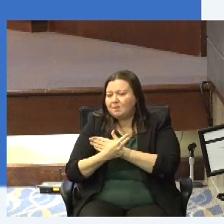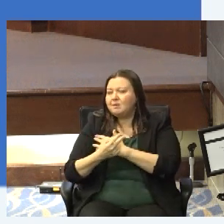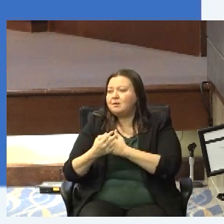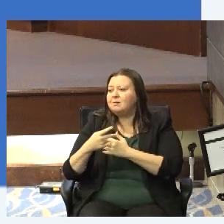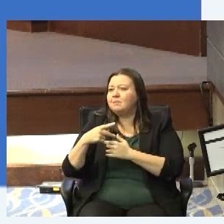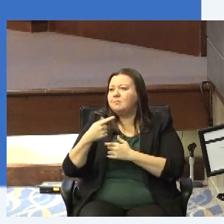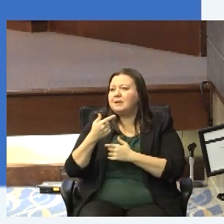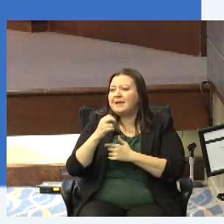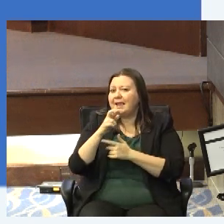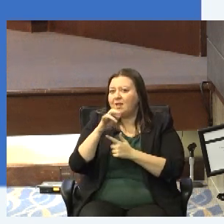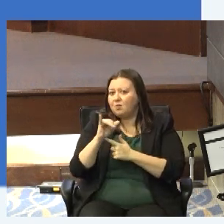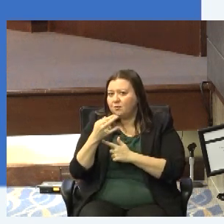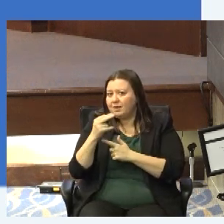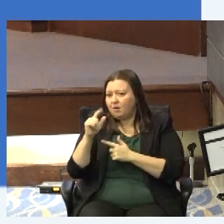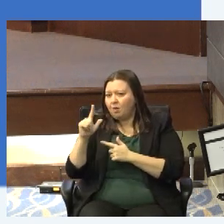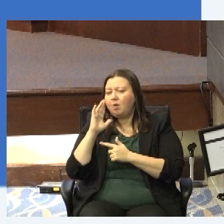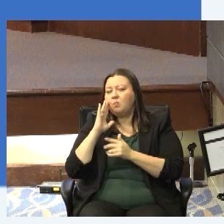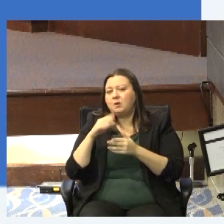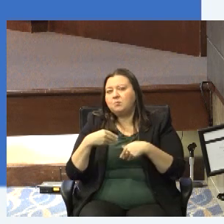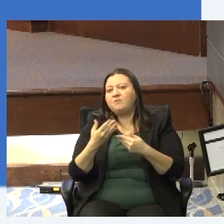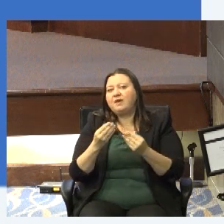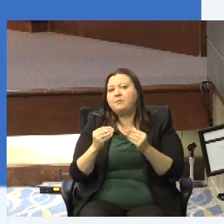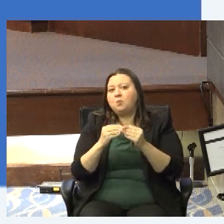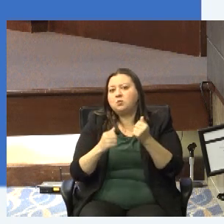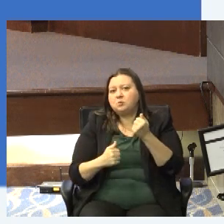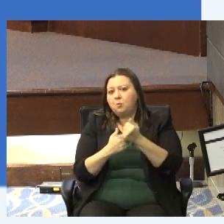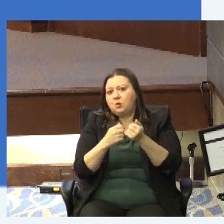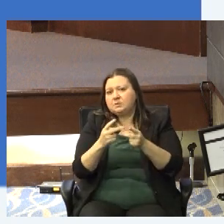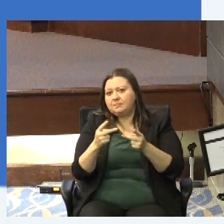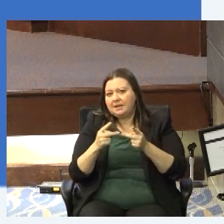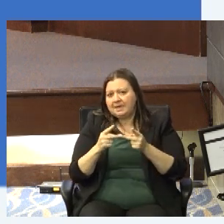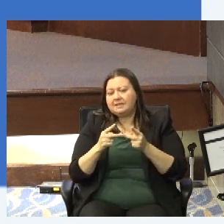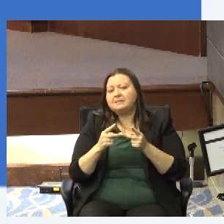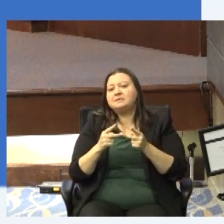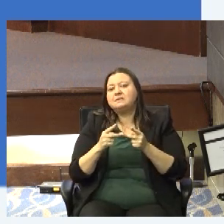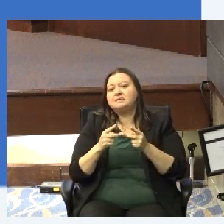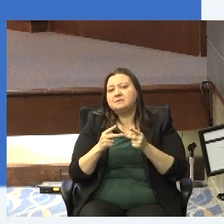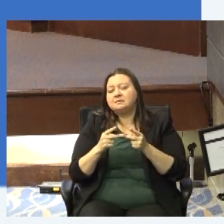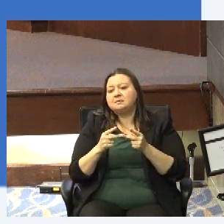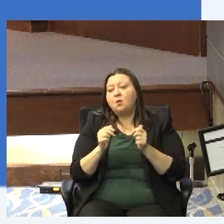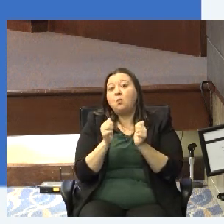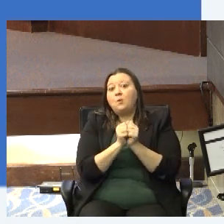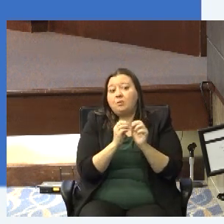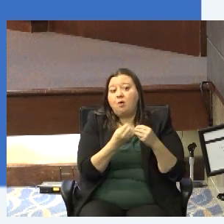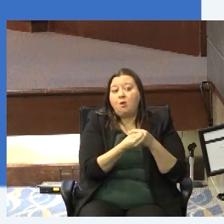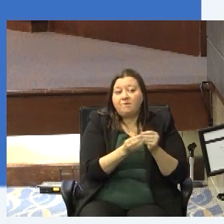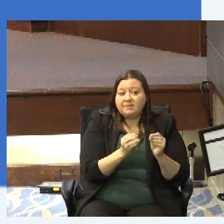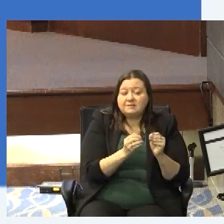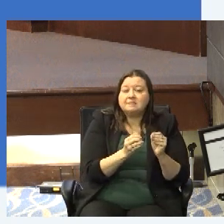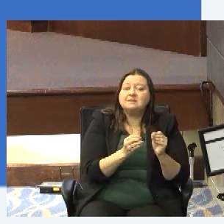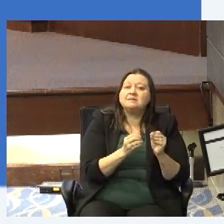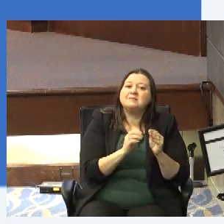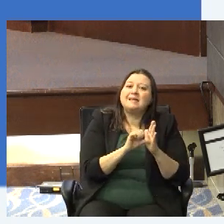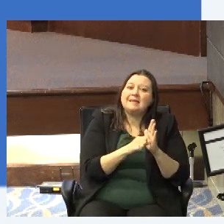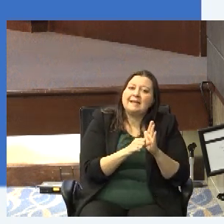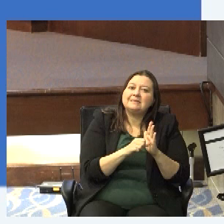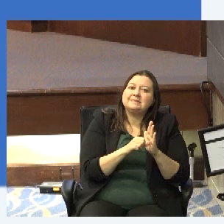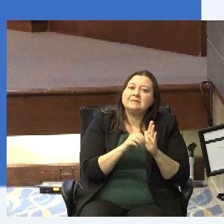gallery hall provide support space with offices to enhance